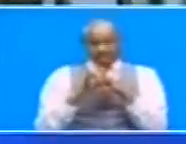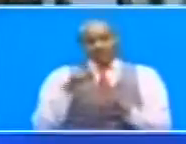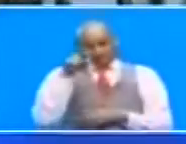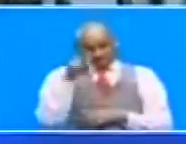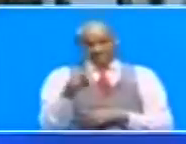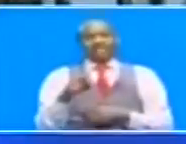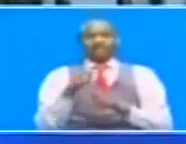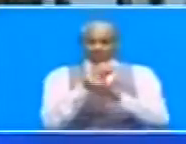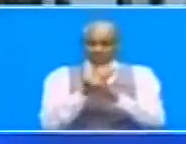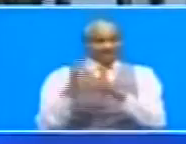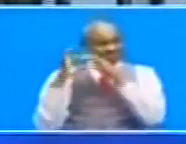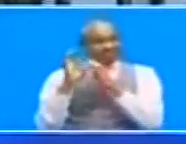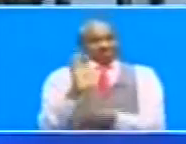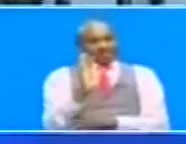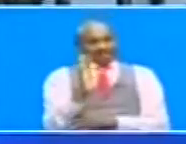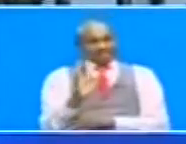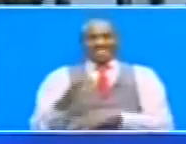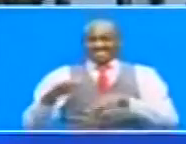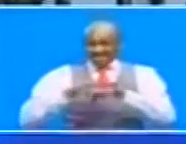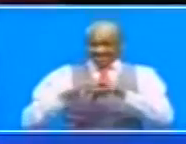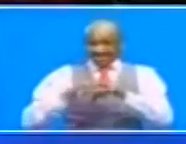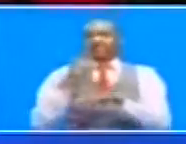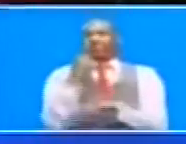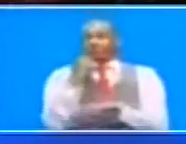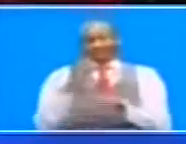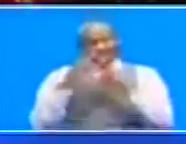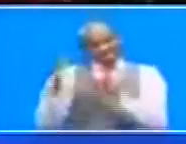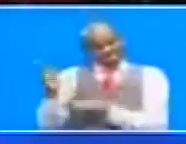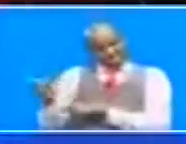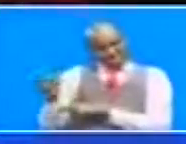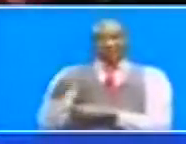heritage, reaching from a tiny African village to the White House in one single generation.